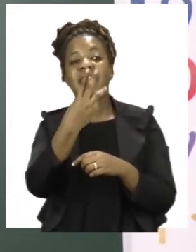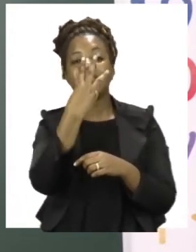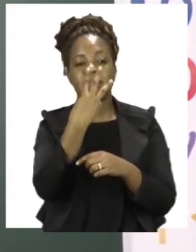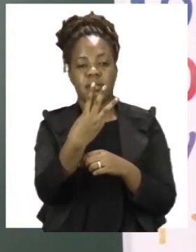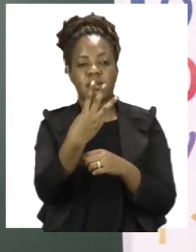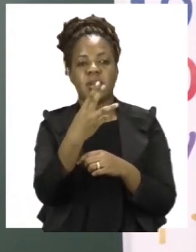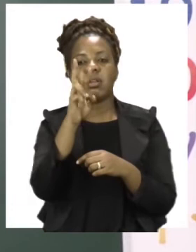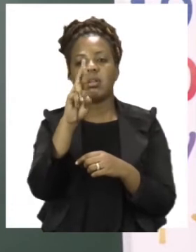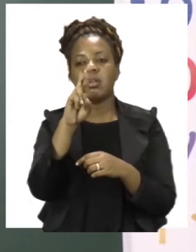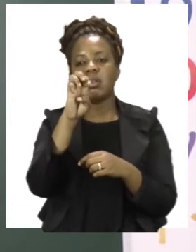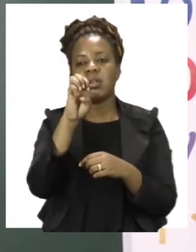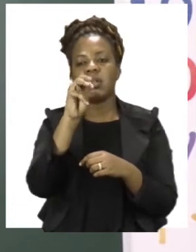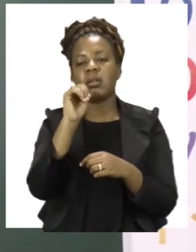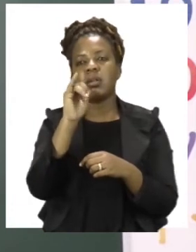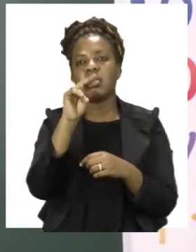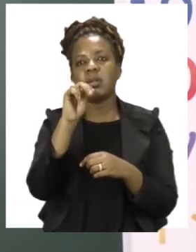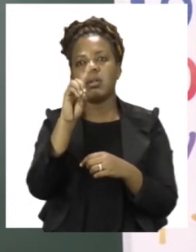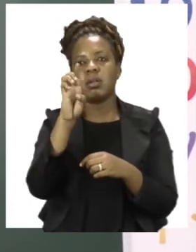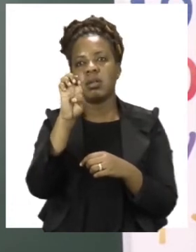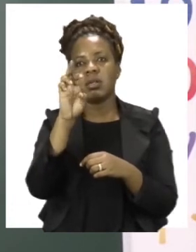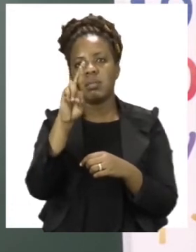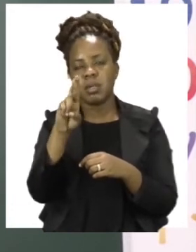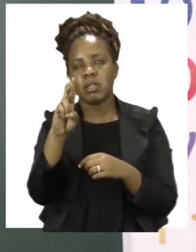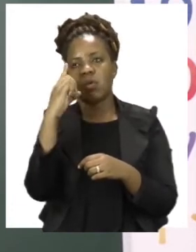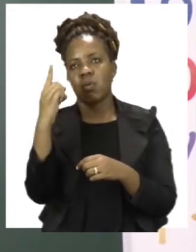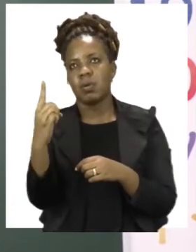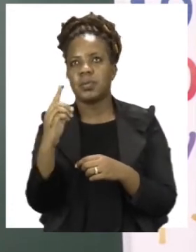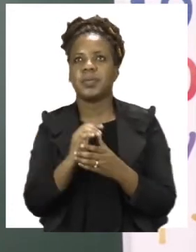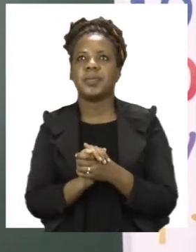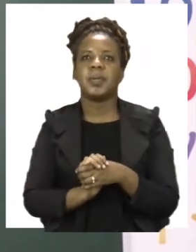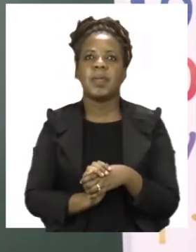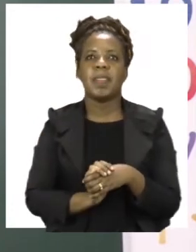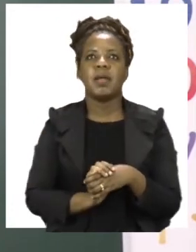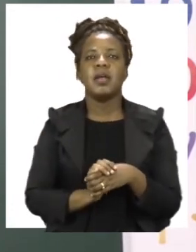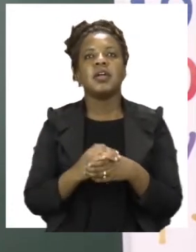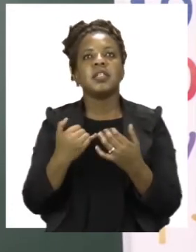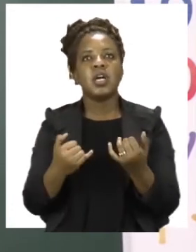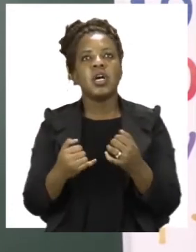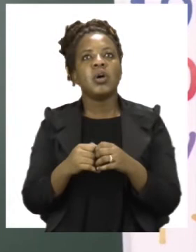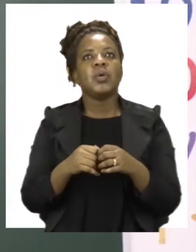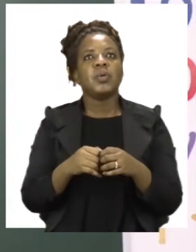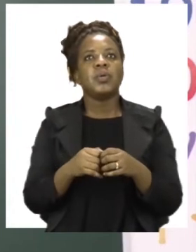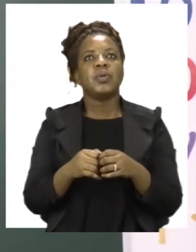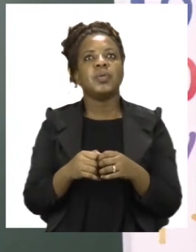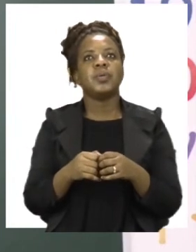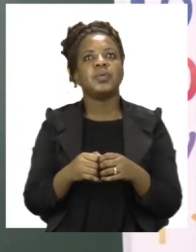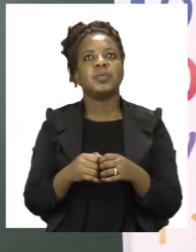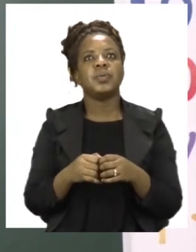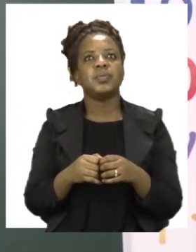1. Now let's put our counters back together again, and this time we're going to do the last one, which